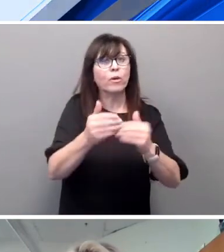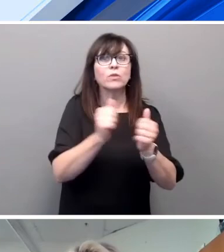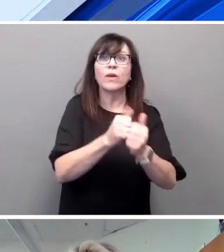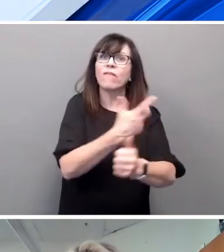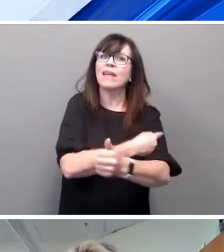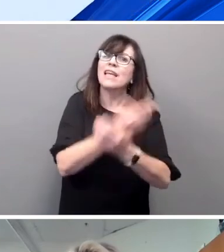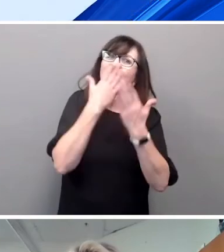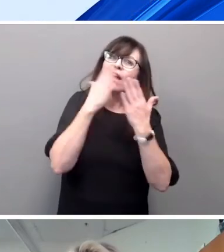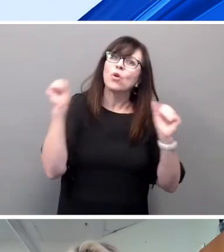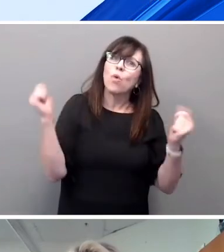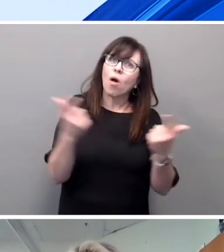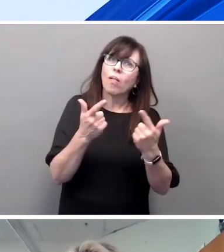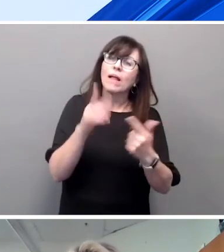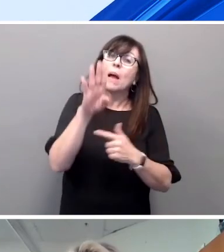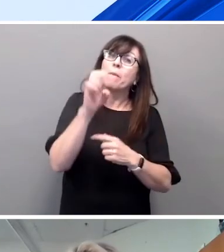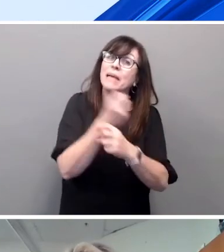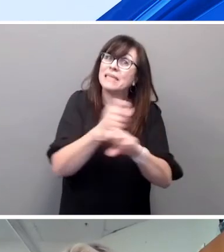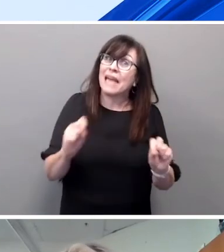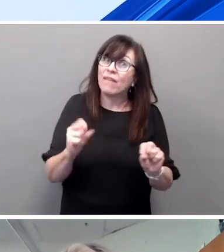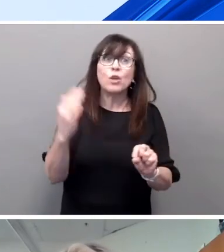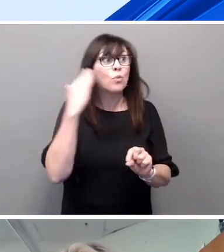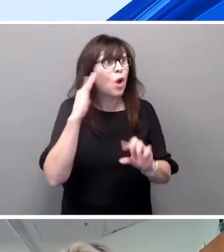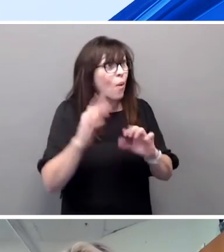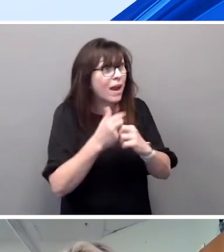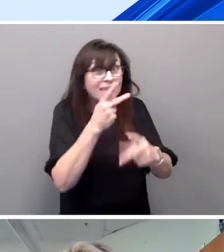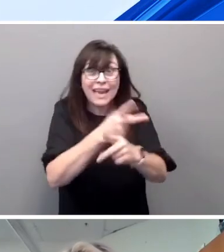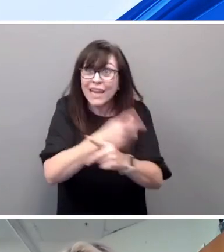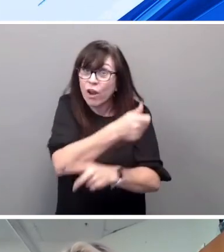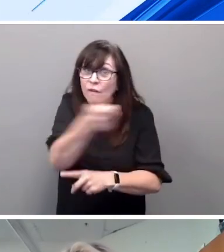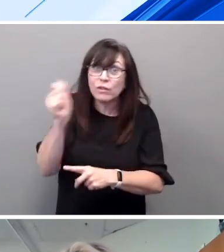all. Be safe. You know how to take care of yourself.